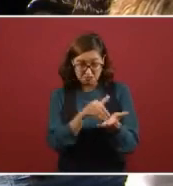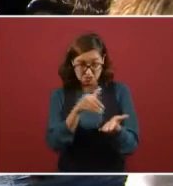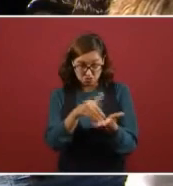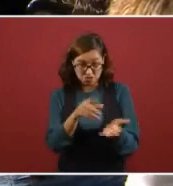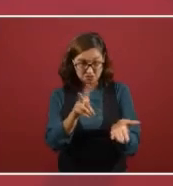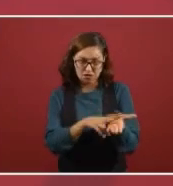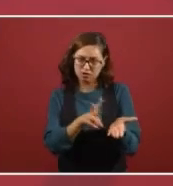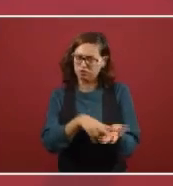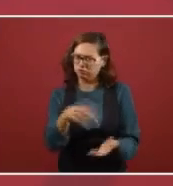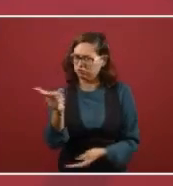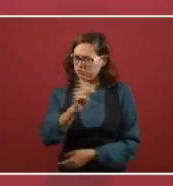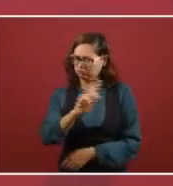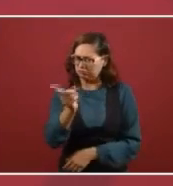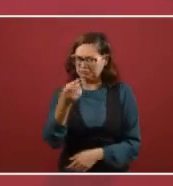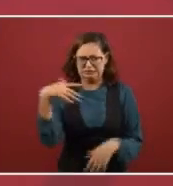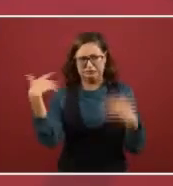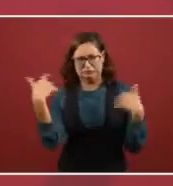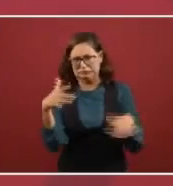actually is worth more.